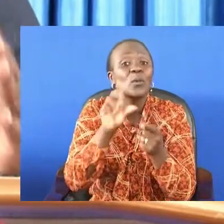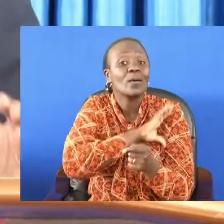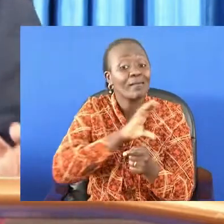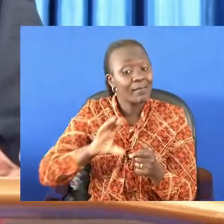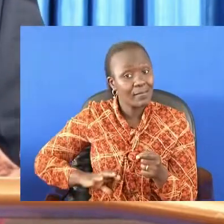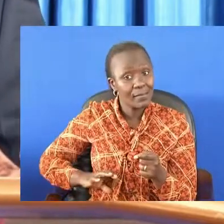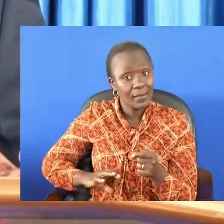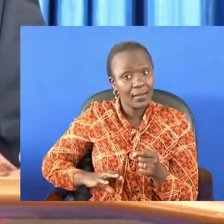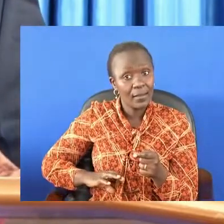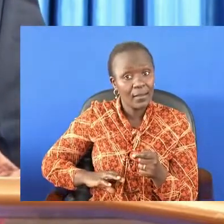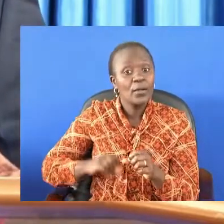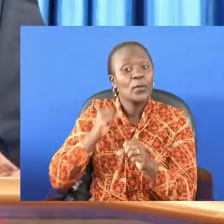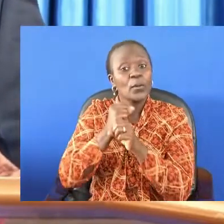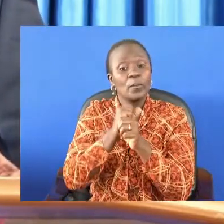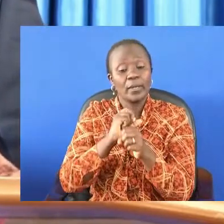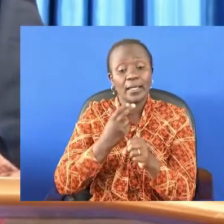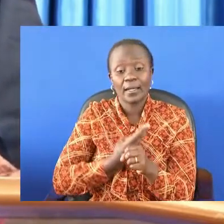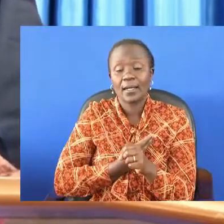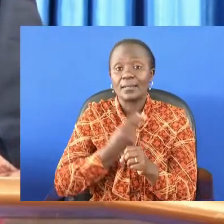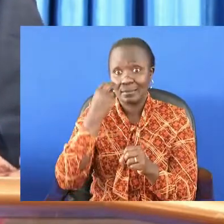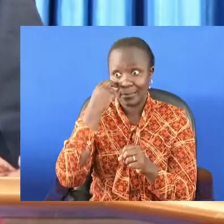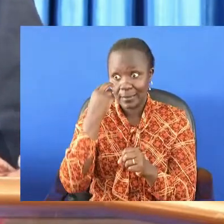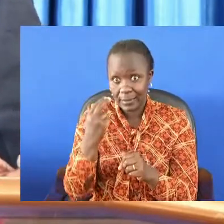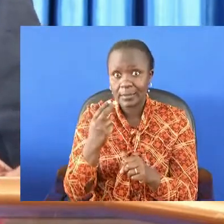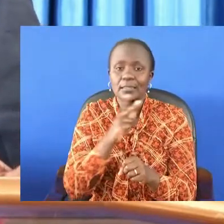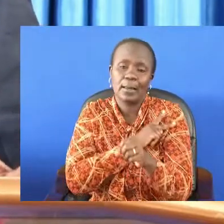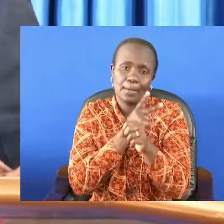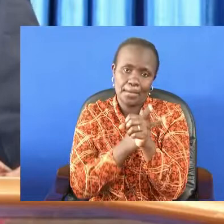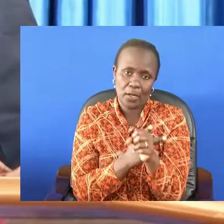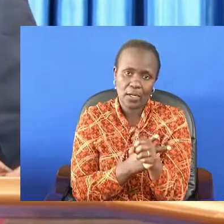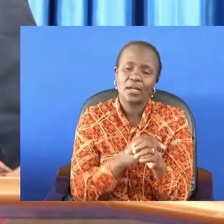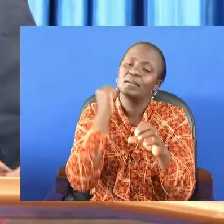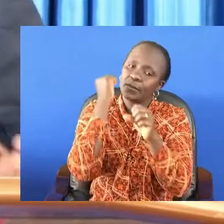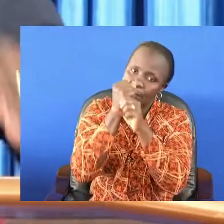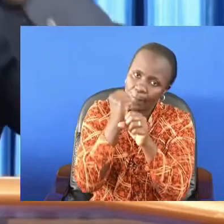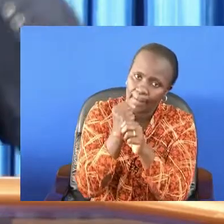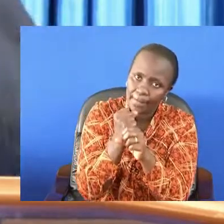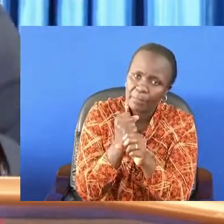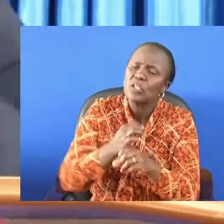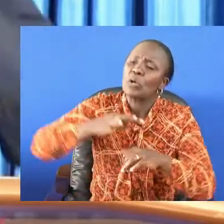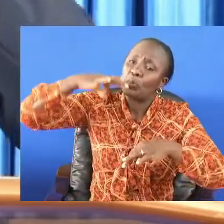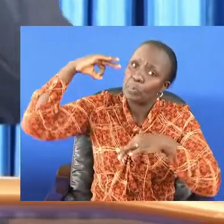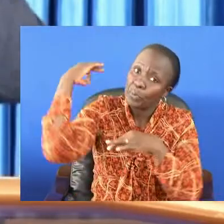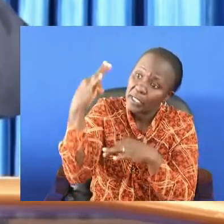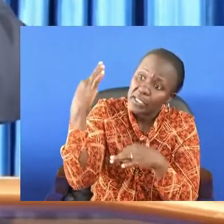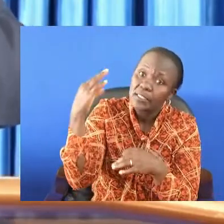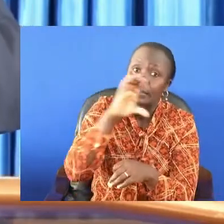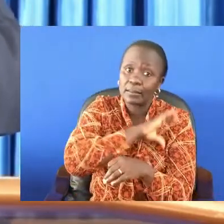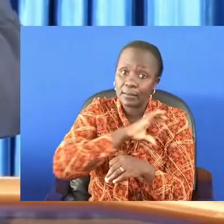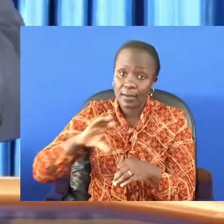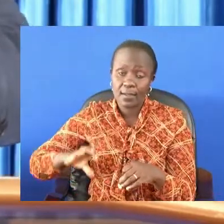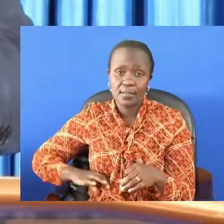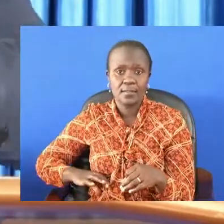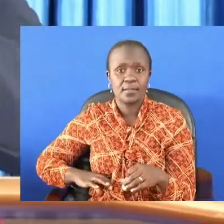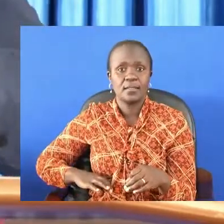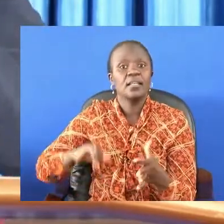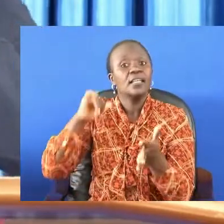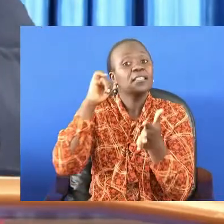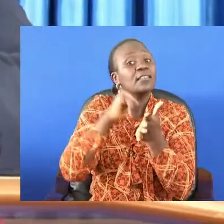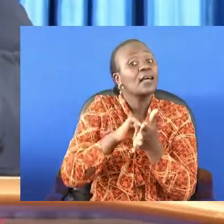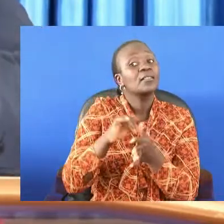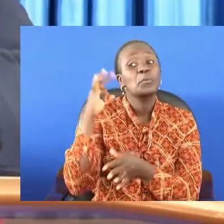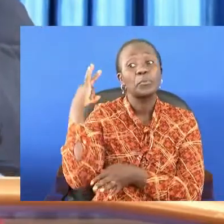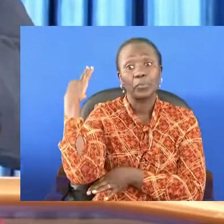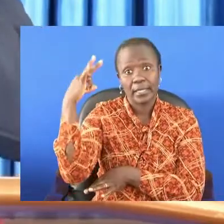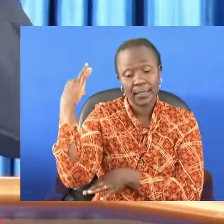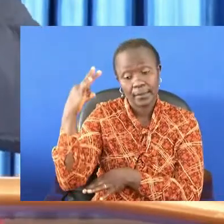Christ will cause us to see his power at work. Preaching Christ, that